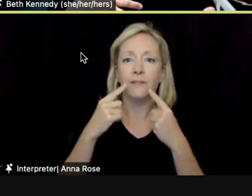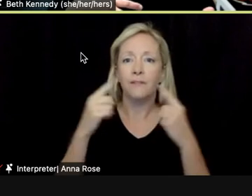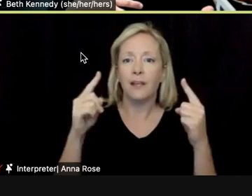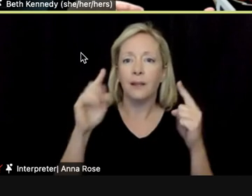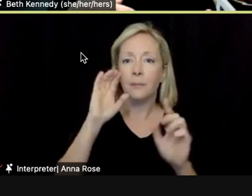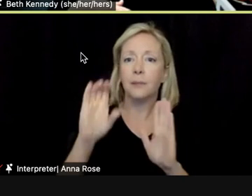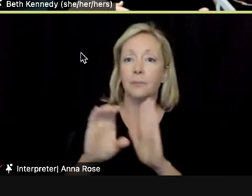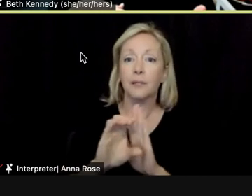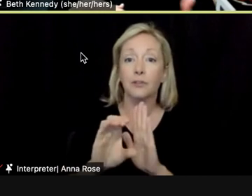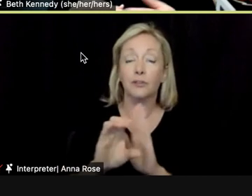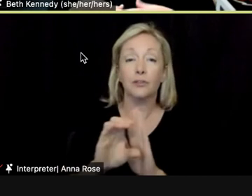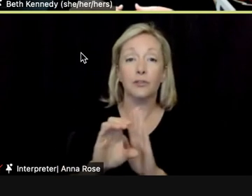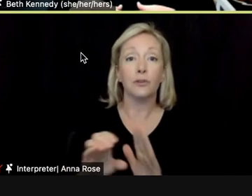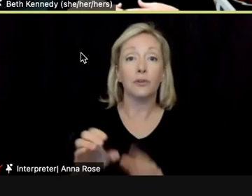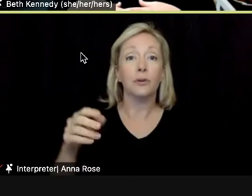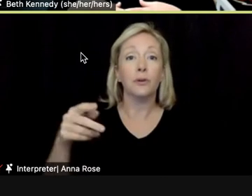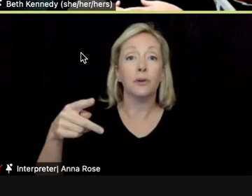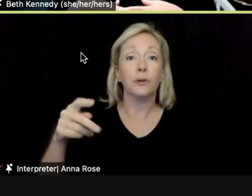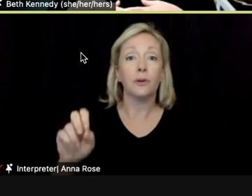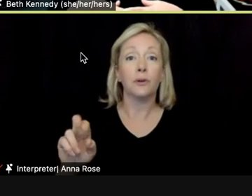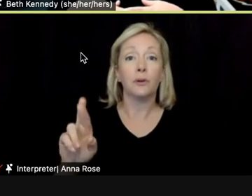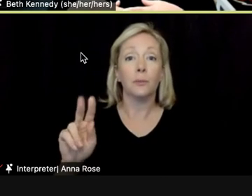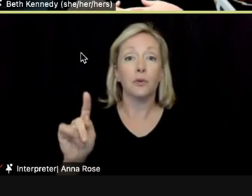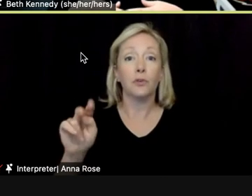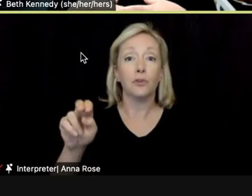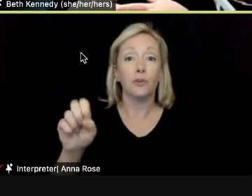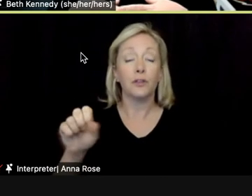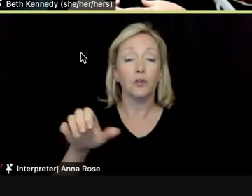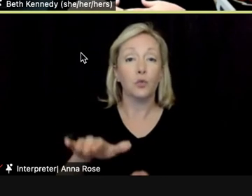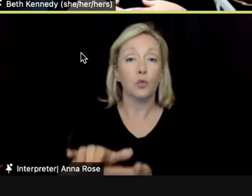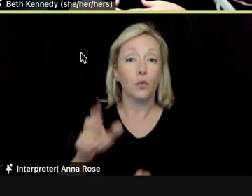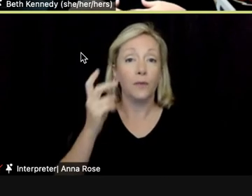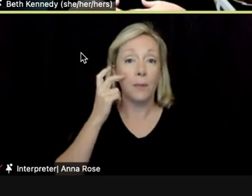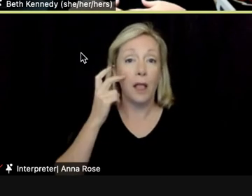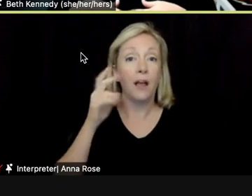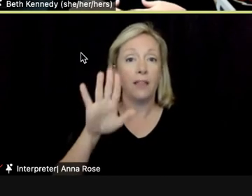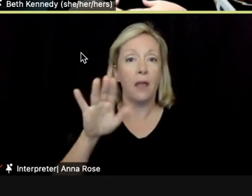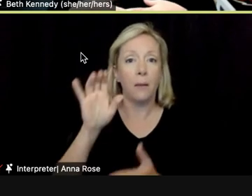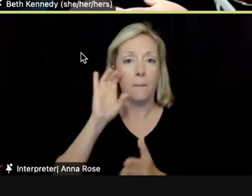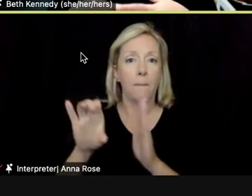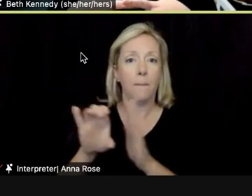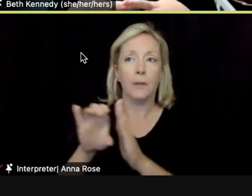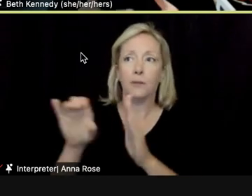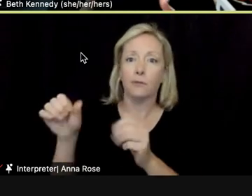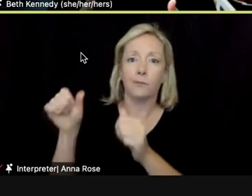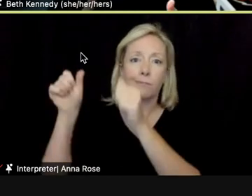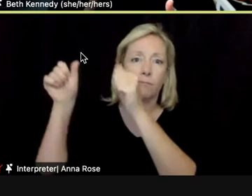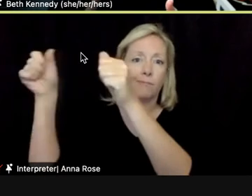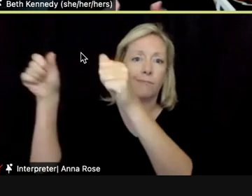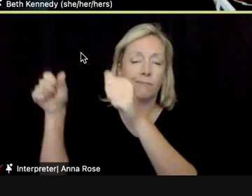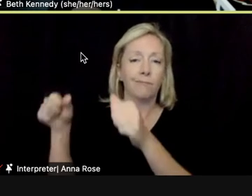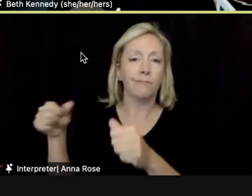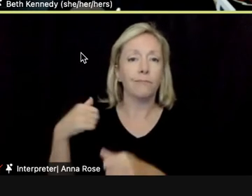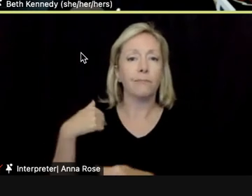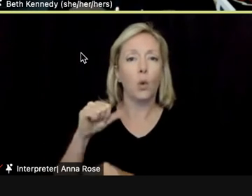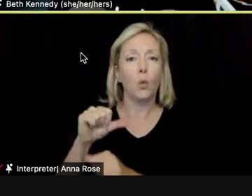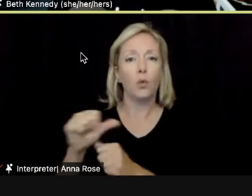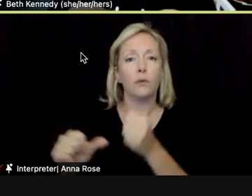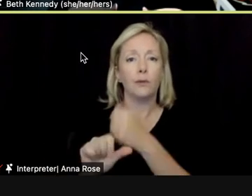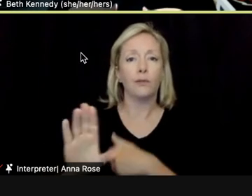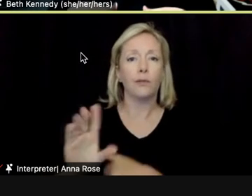at Perkins School for the Blind. I worked at Perkins in the deafblind department for several years before